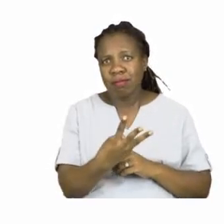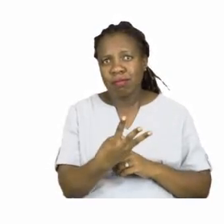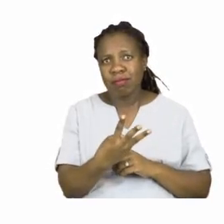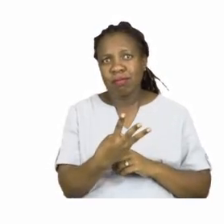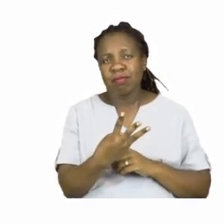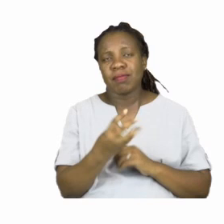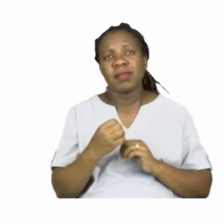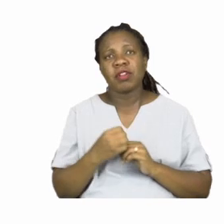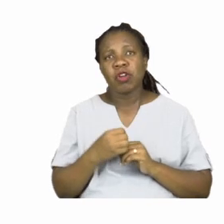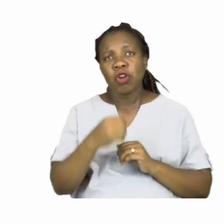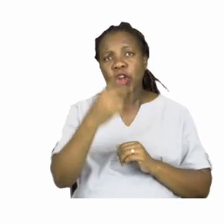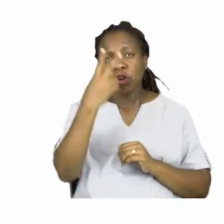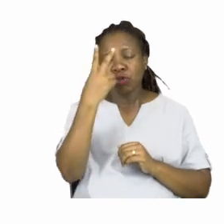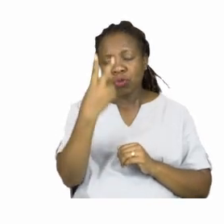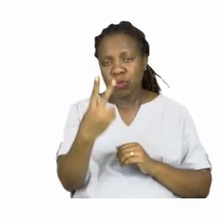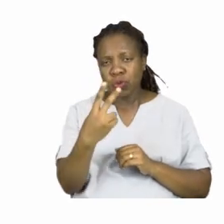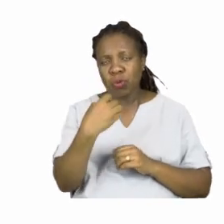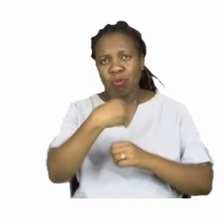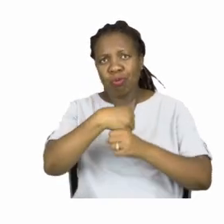campaign.